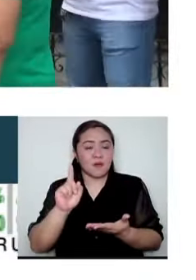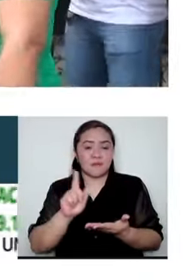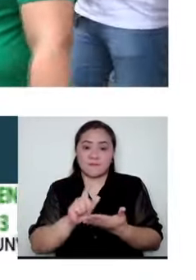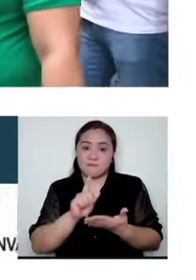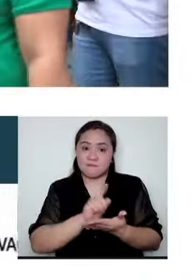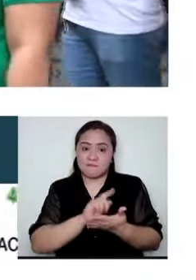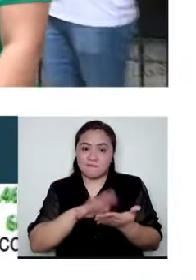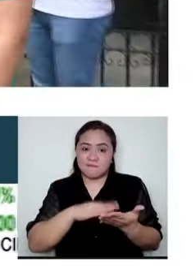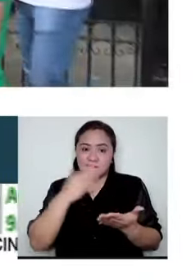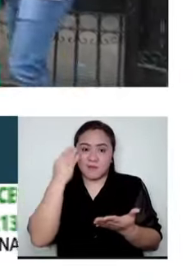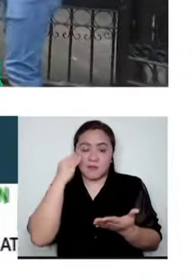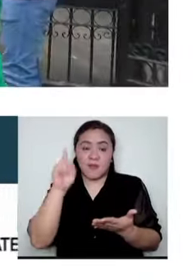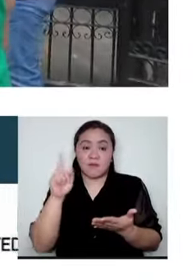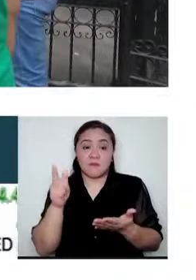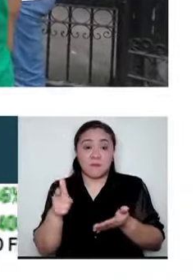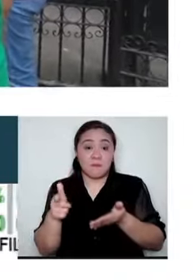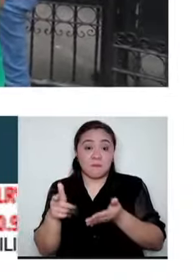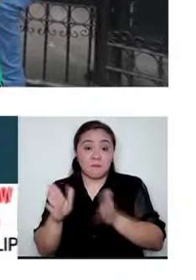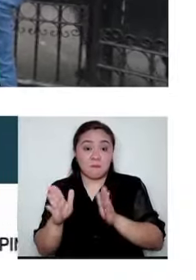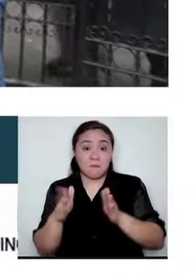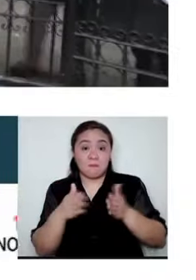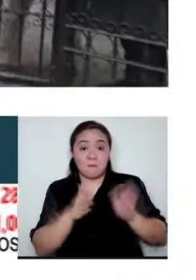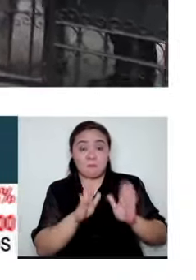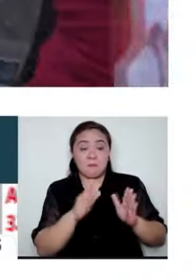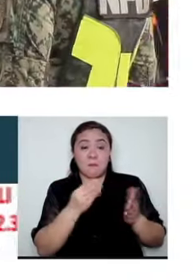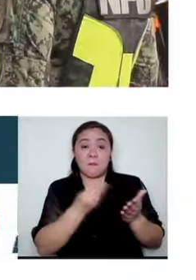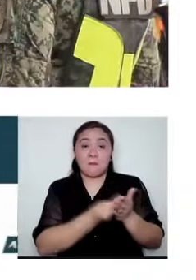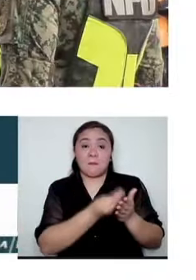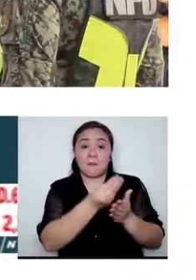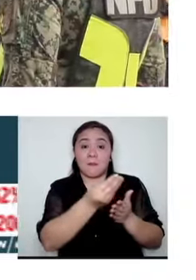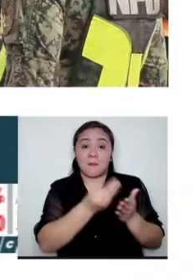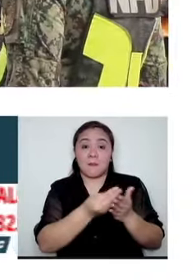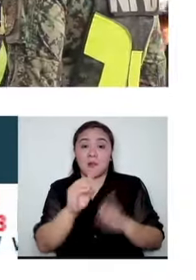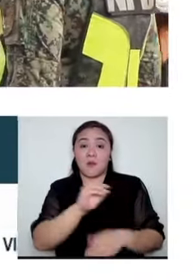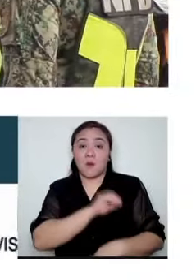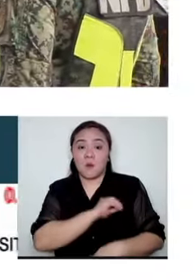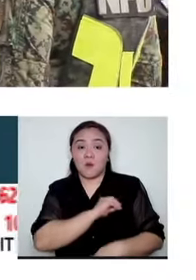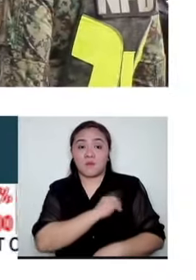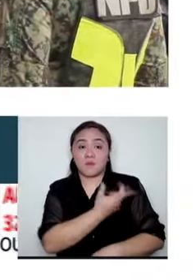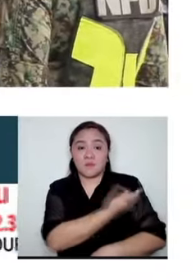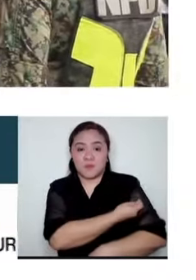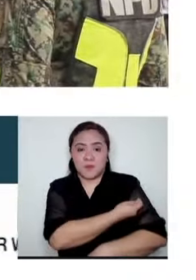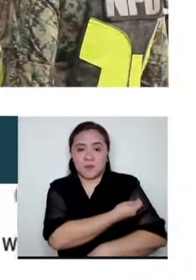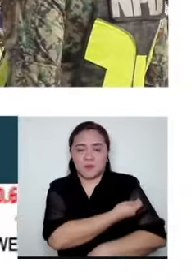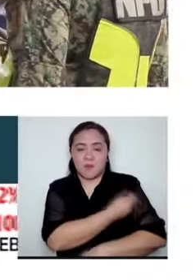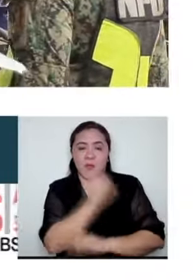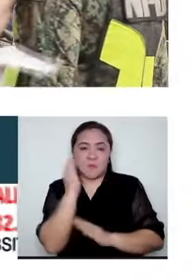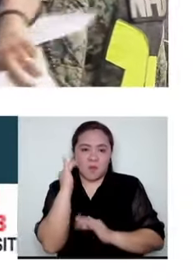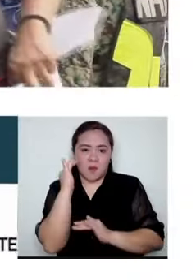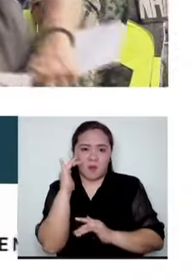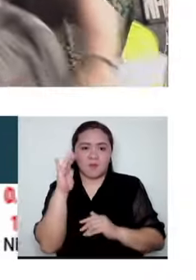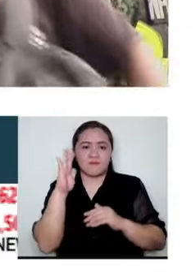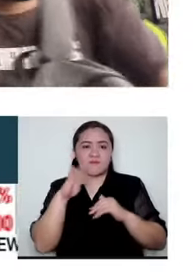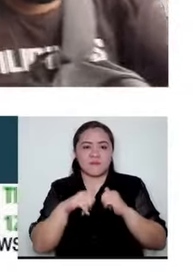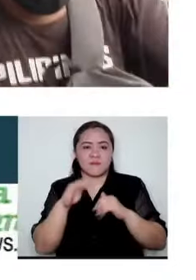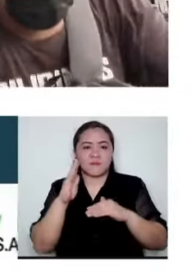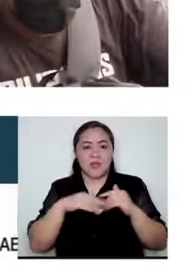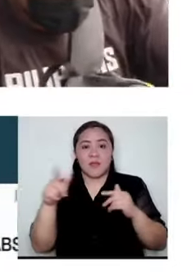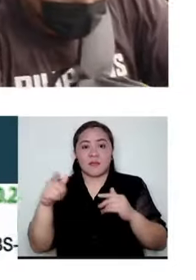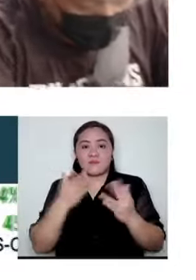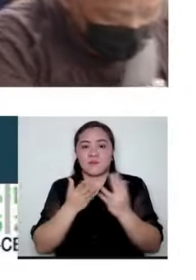be allowed to purchase their own vaccines. Rather than going through